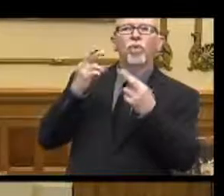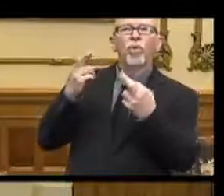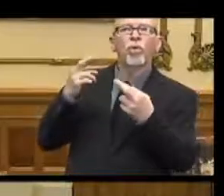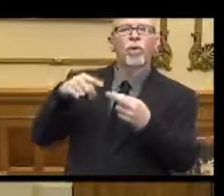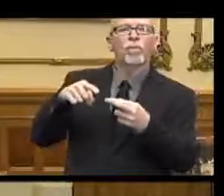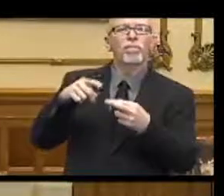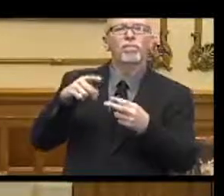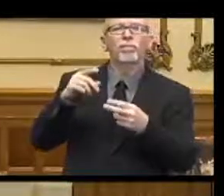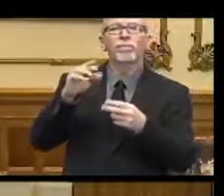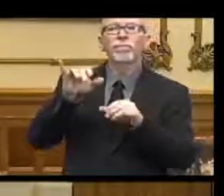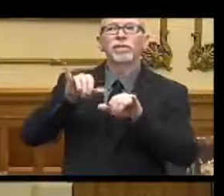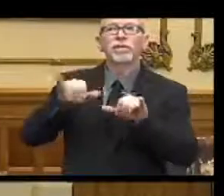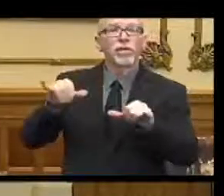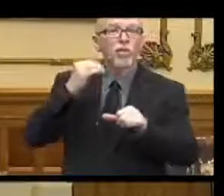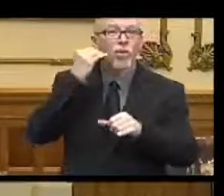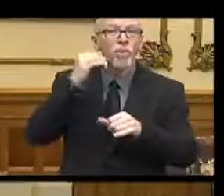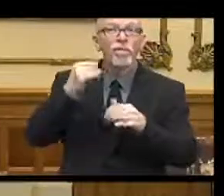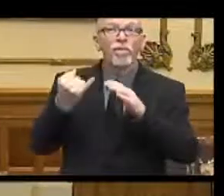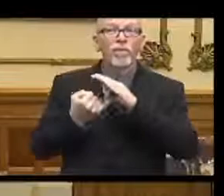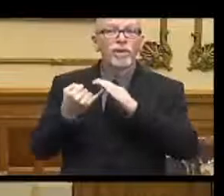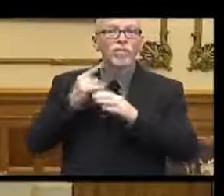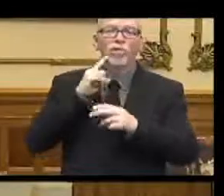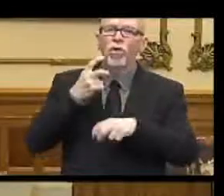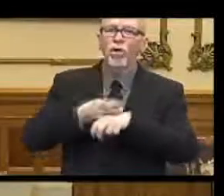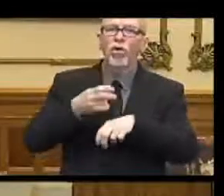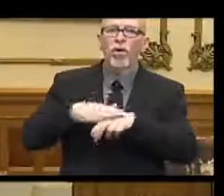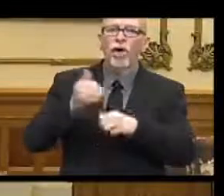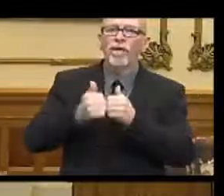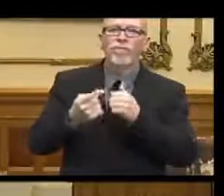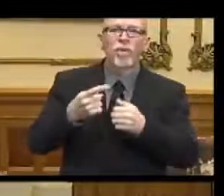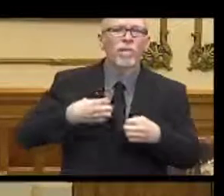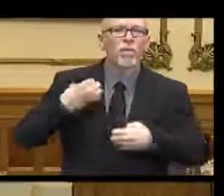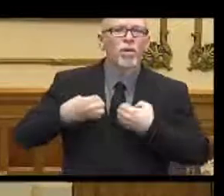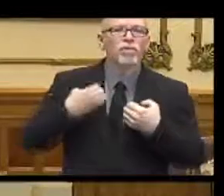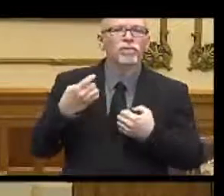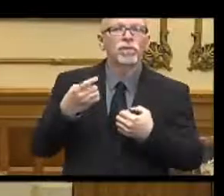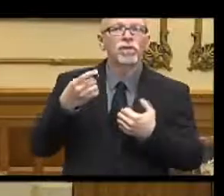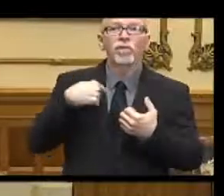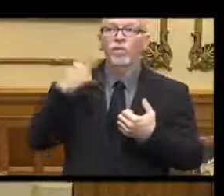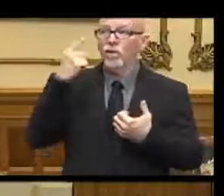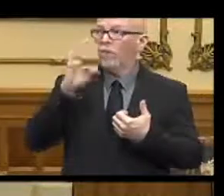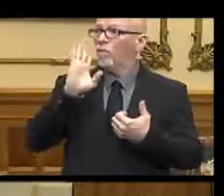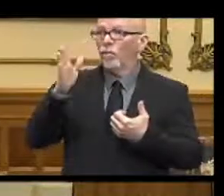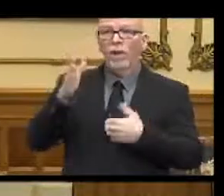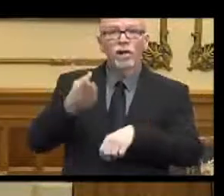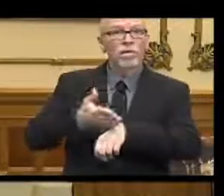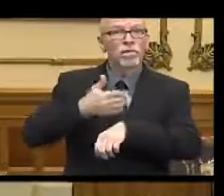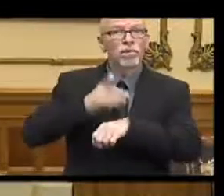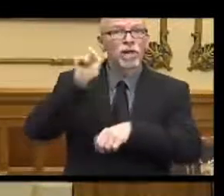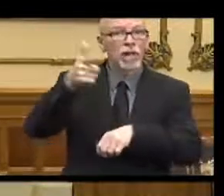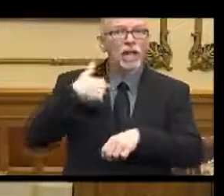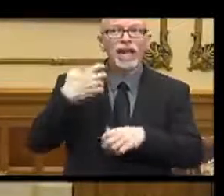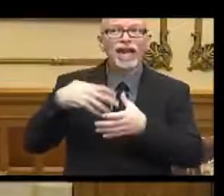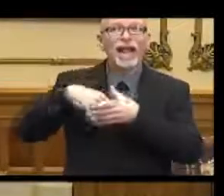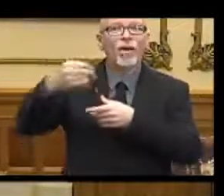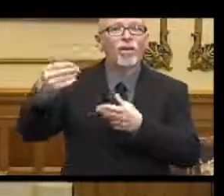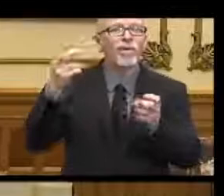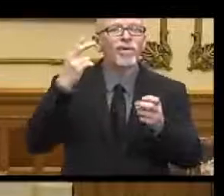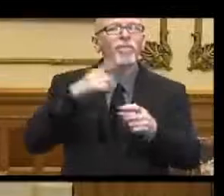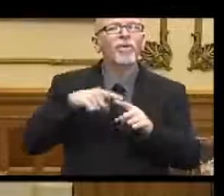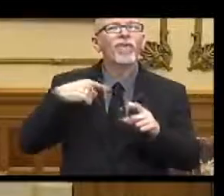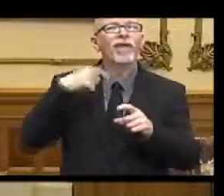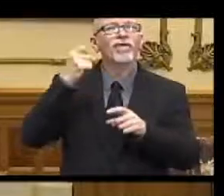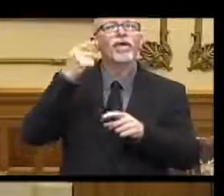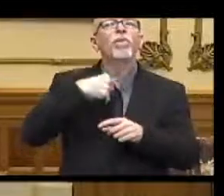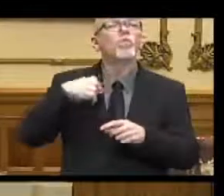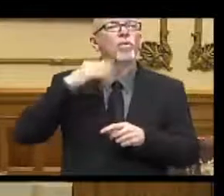quarantine is very hard on all of us emotionally. And we're hoping when we're going to see the light of day to get out of the house. And I think we just need to understand that